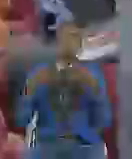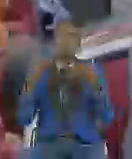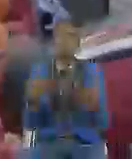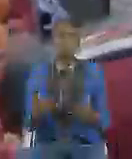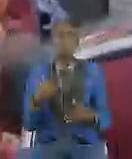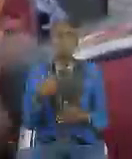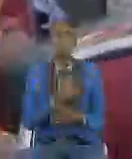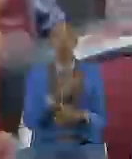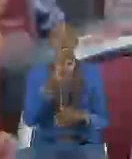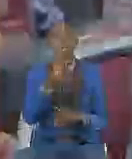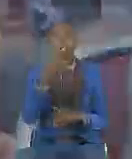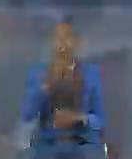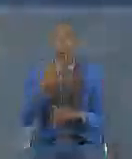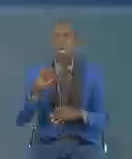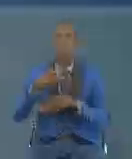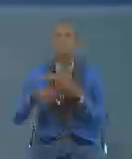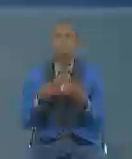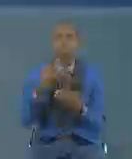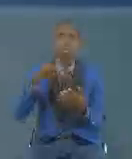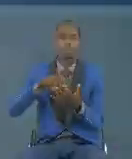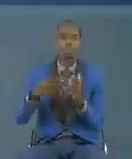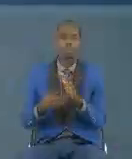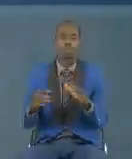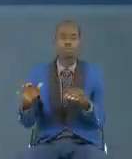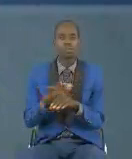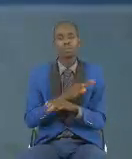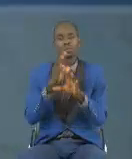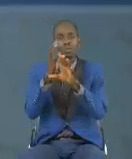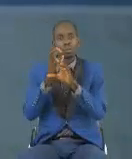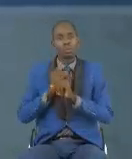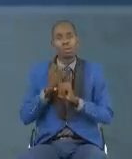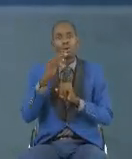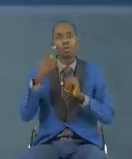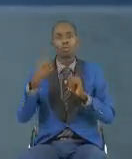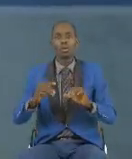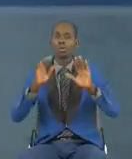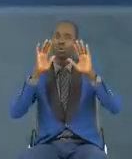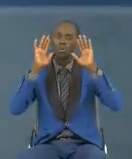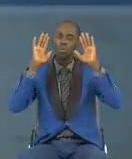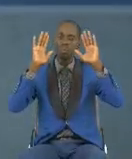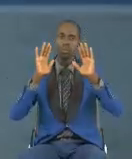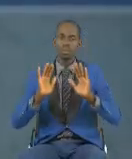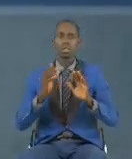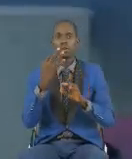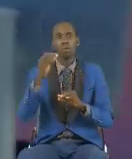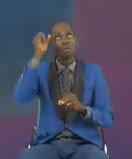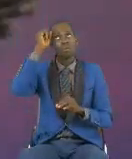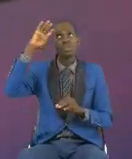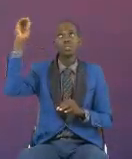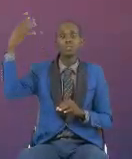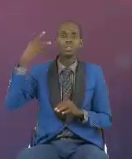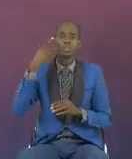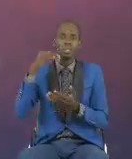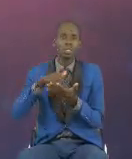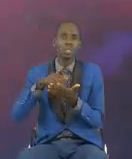the purposeful possession of the wonders of His grace. Look at that again. By